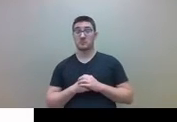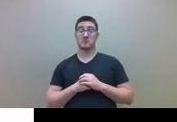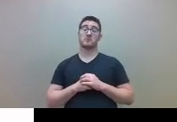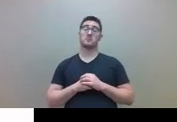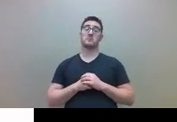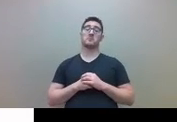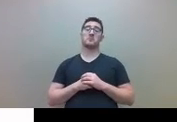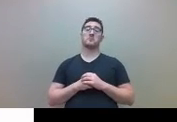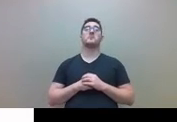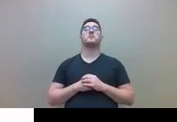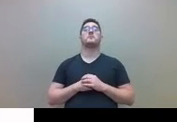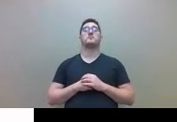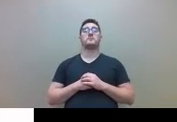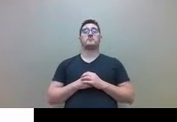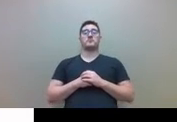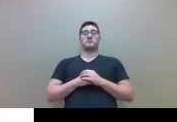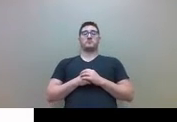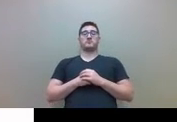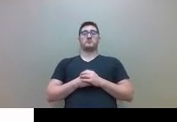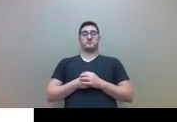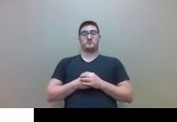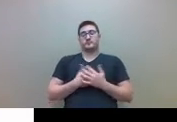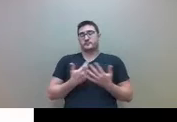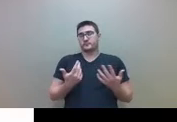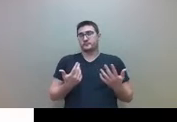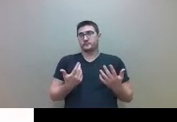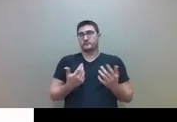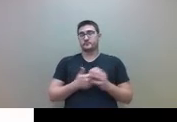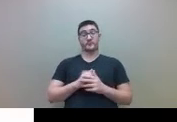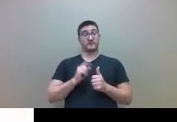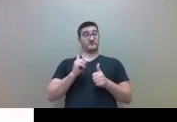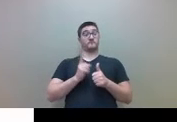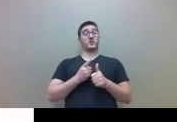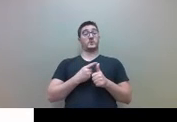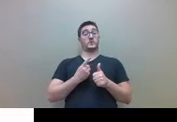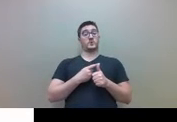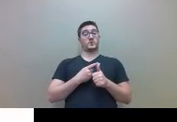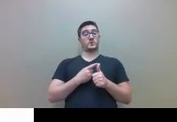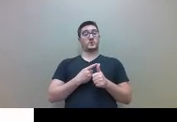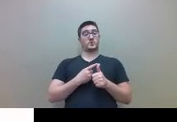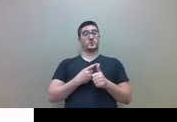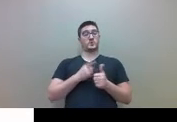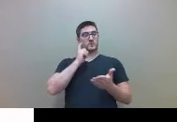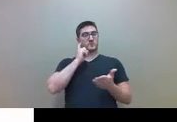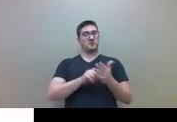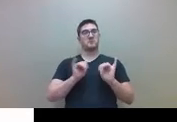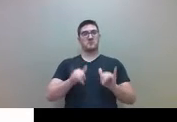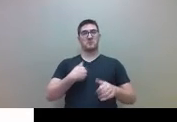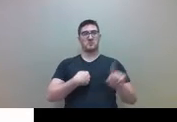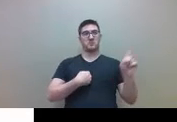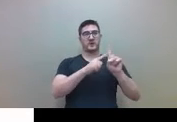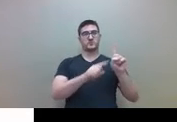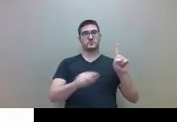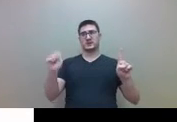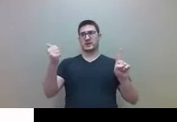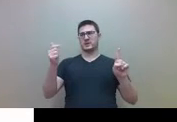you know, so first is you need to recognize if there's an issue, right? We lose sight of our own well-being when we're focused